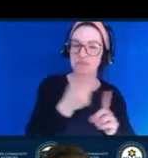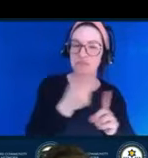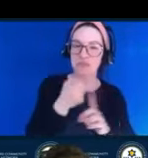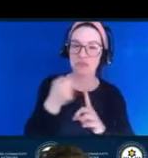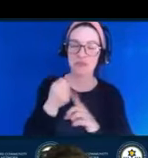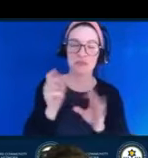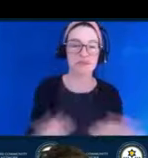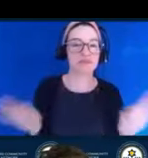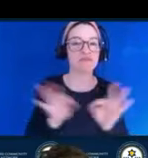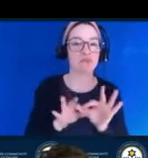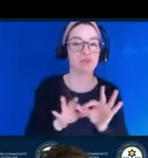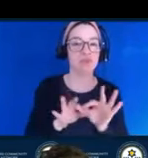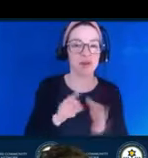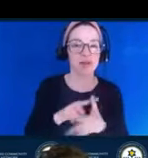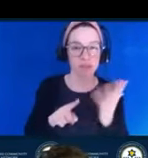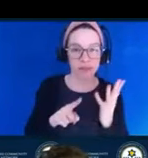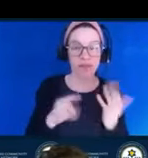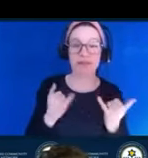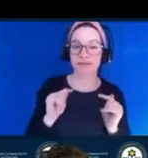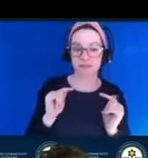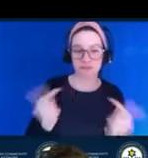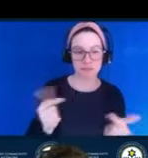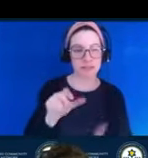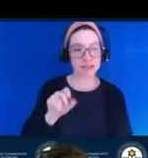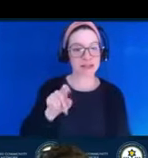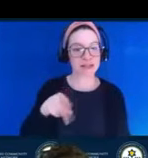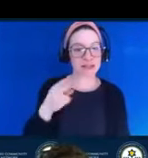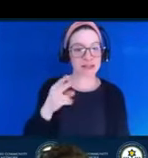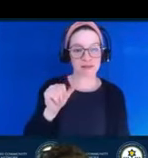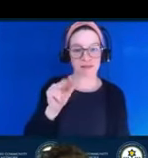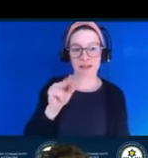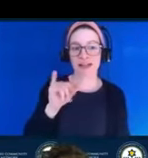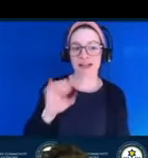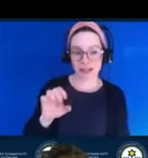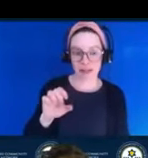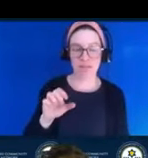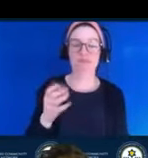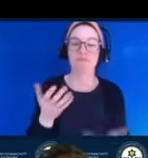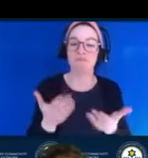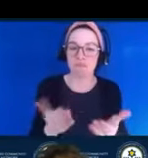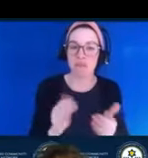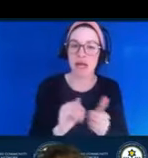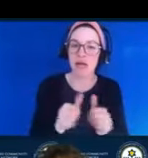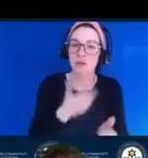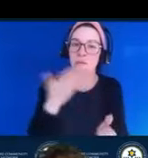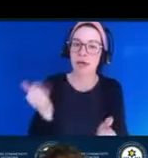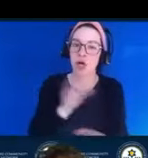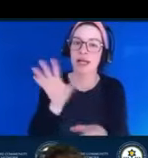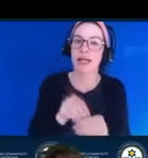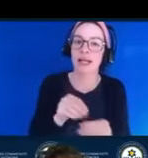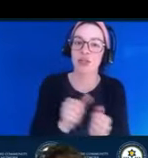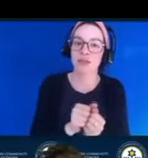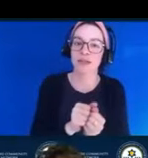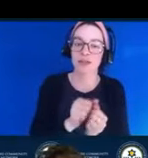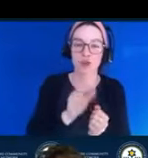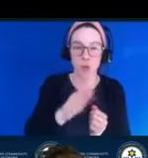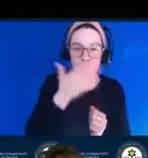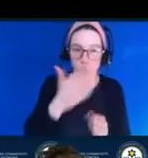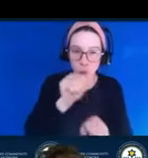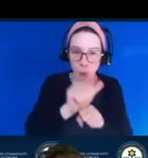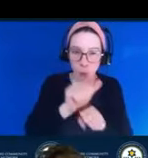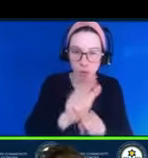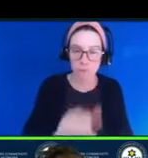that are top of mind. I'm going to turn over to our colleague, Stephanie. Welcome to hear from you. How can we get better engaged with SCAN and the good work that you all